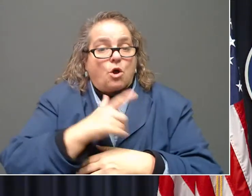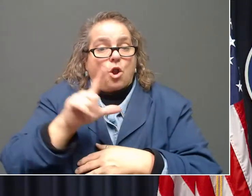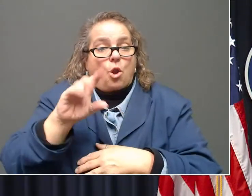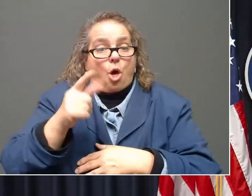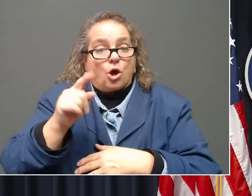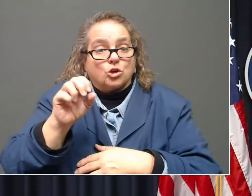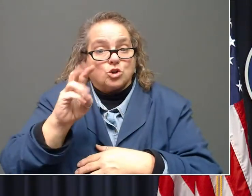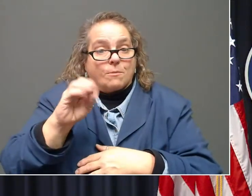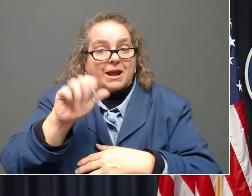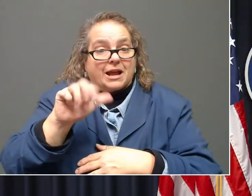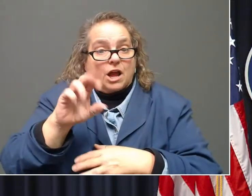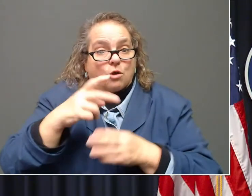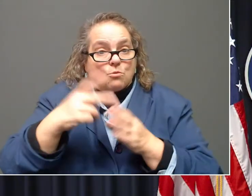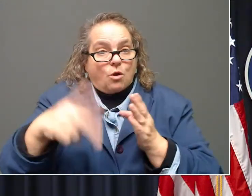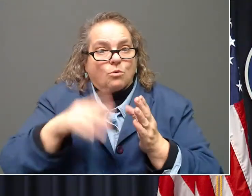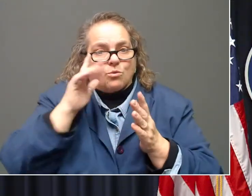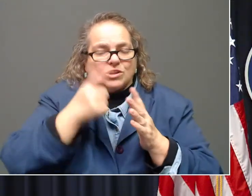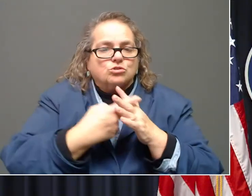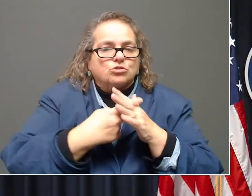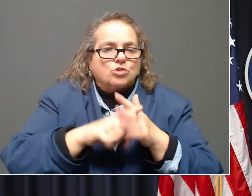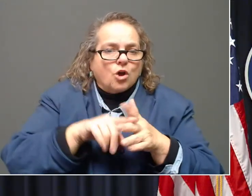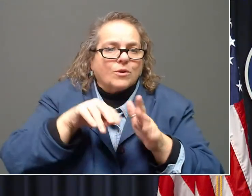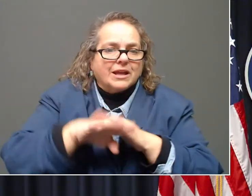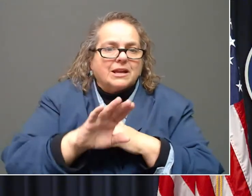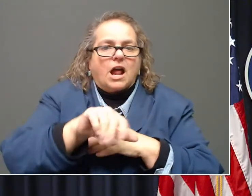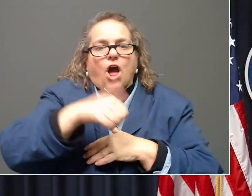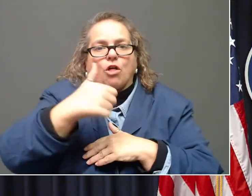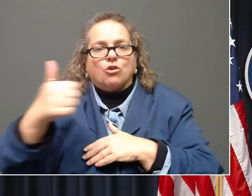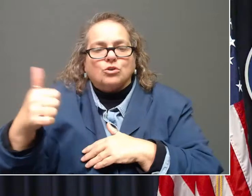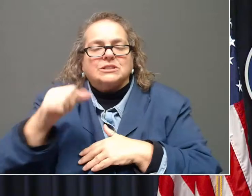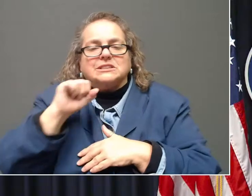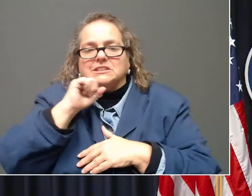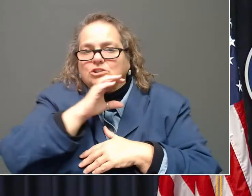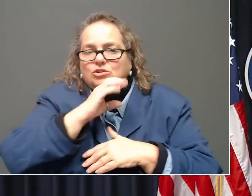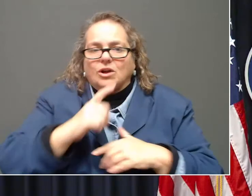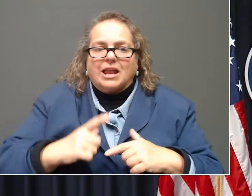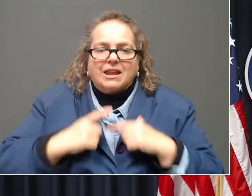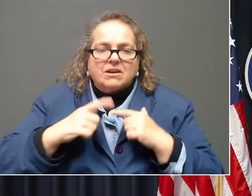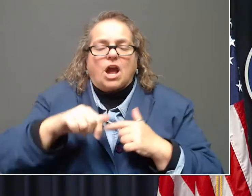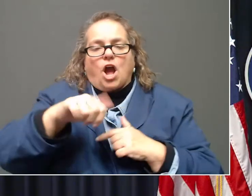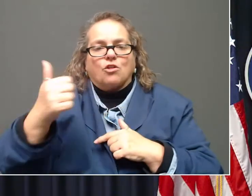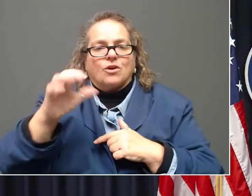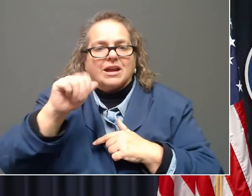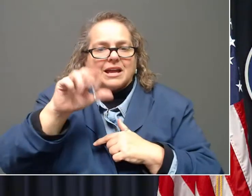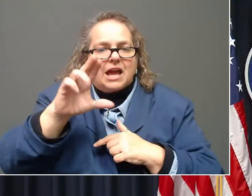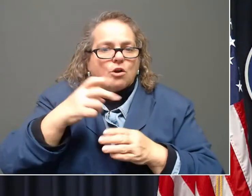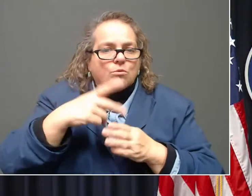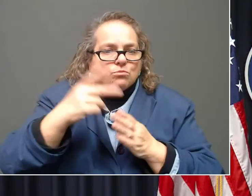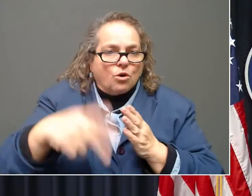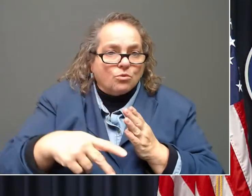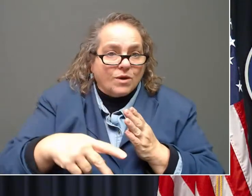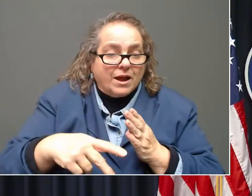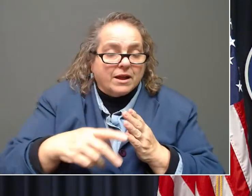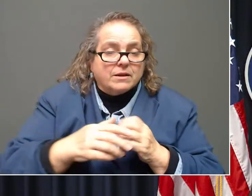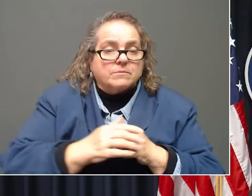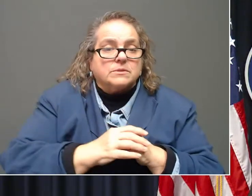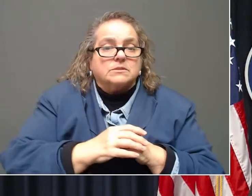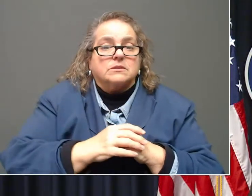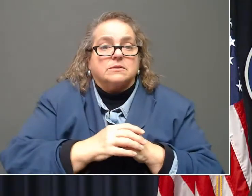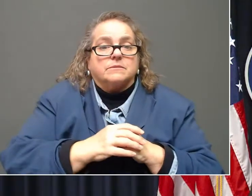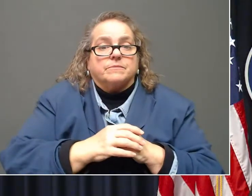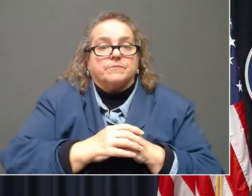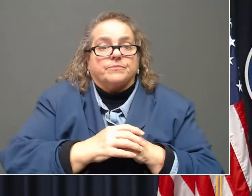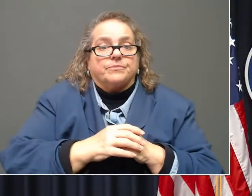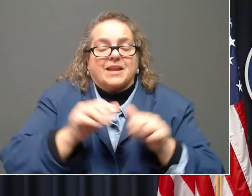location despite being eligible for a dose? Thanks so much. We'll have more information on that in the coming